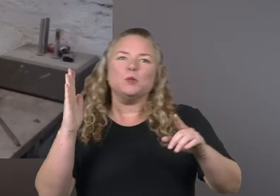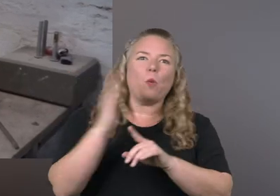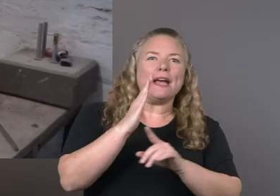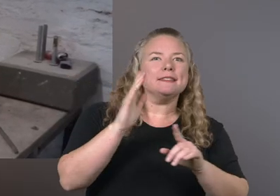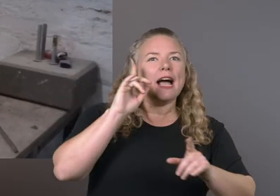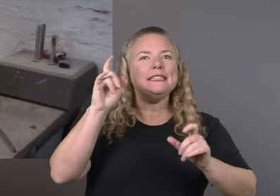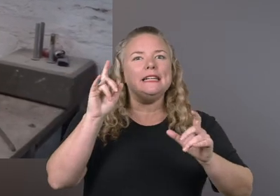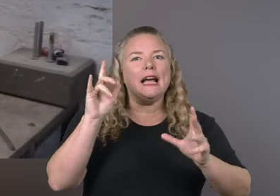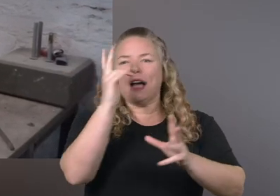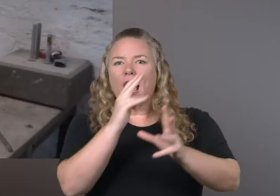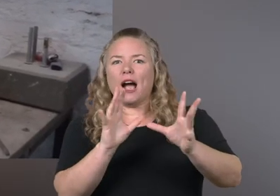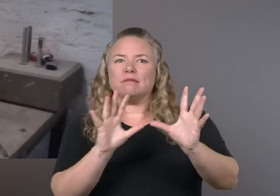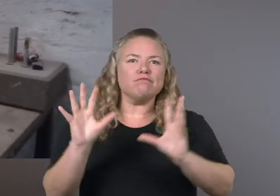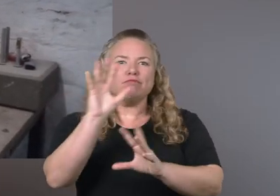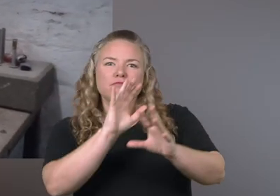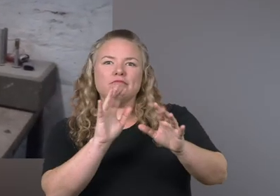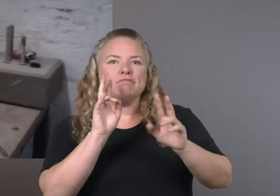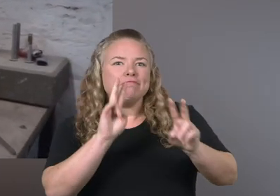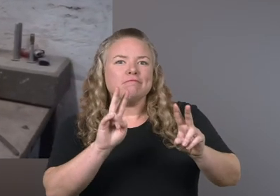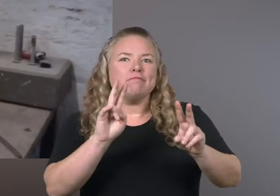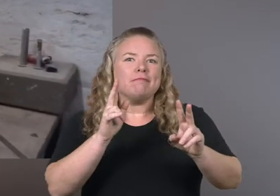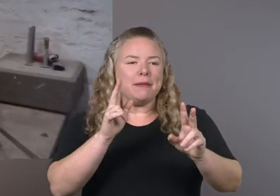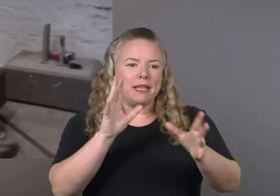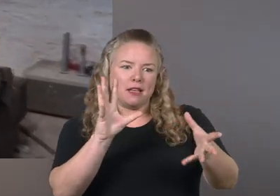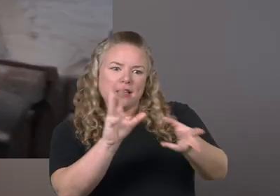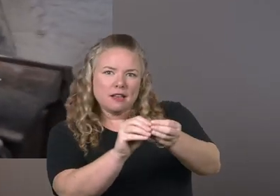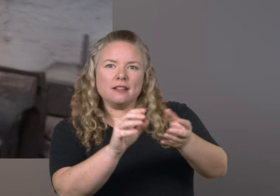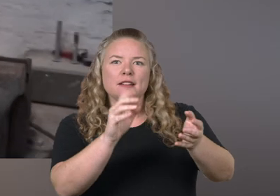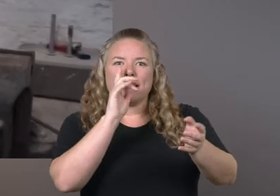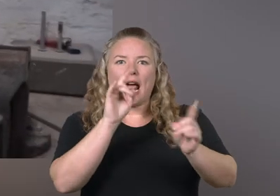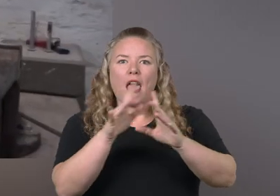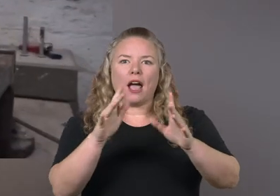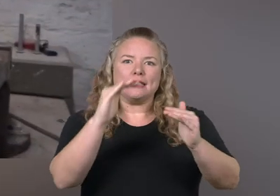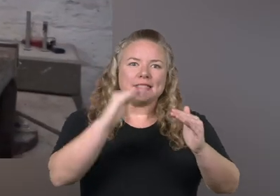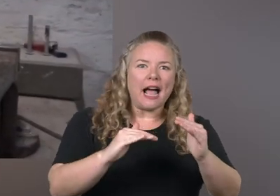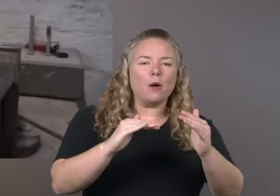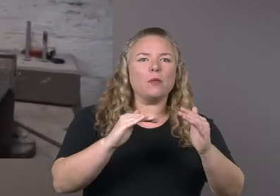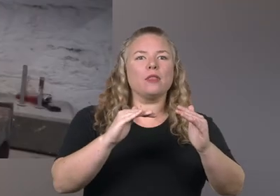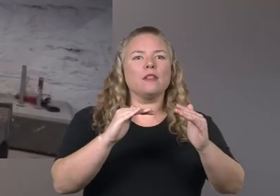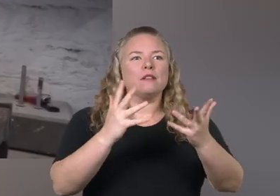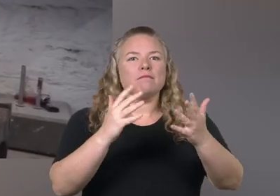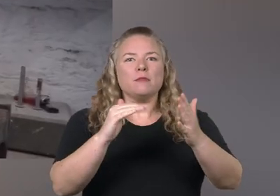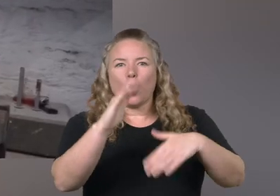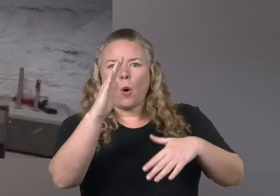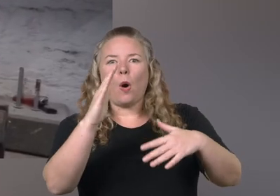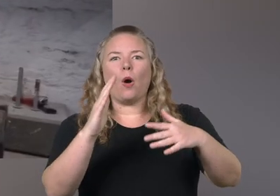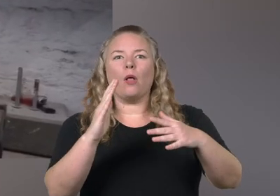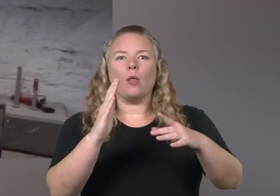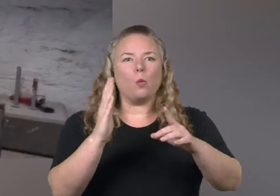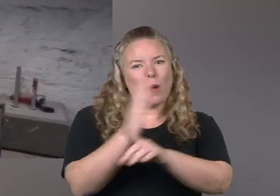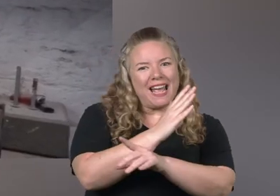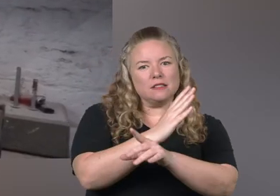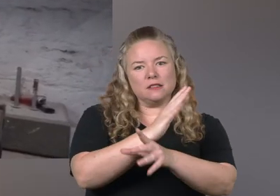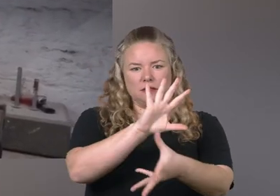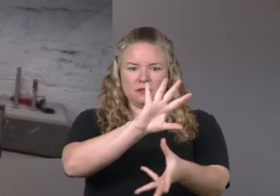East and west, so these two pieces might go together. There's a sense of this is from the south, this is